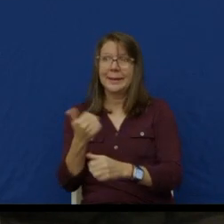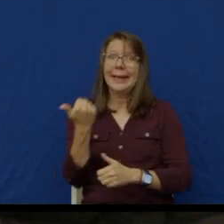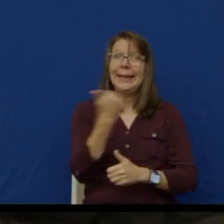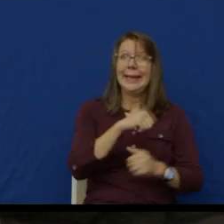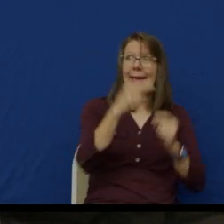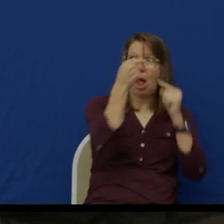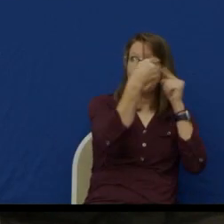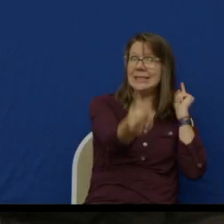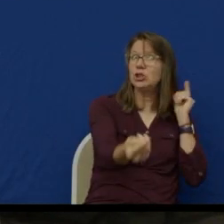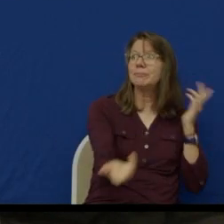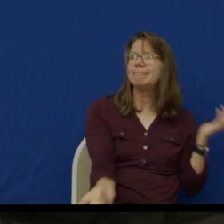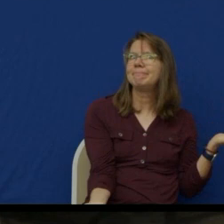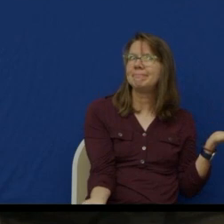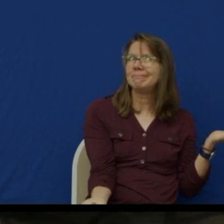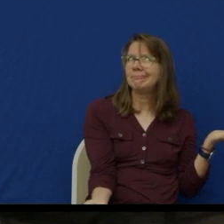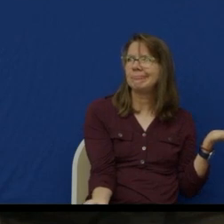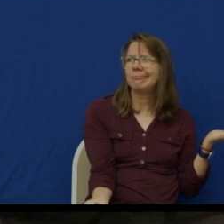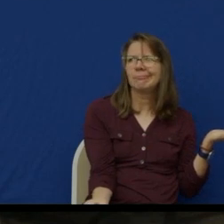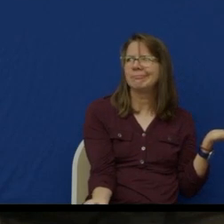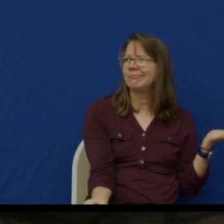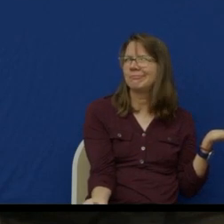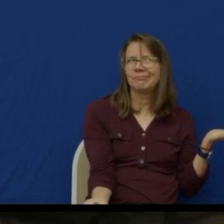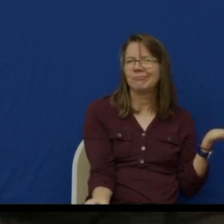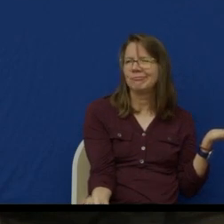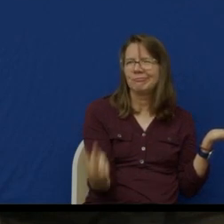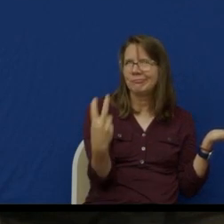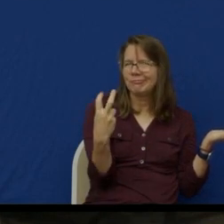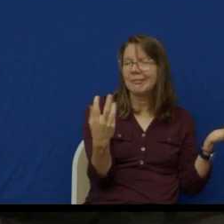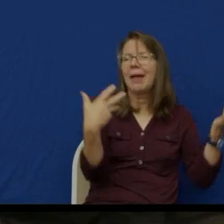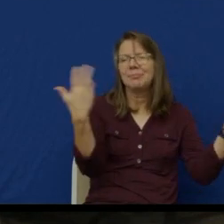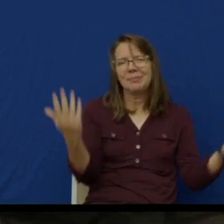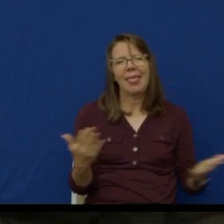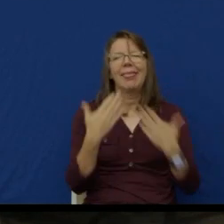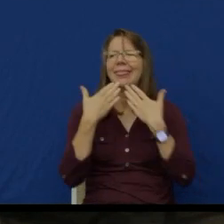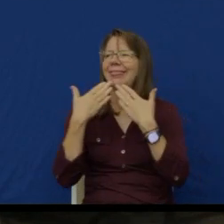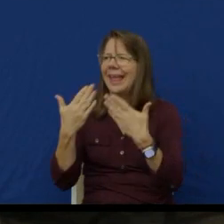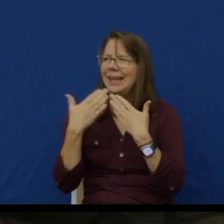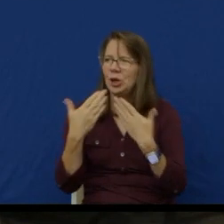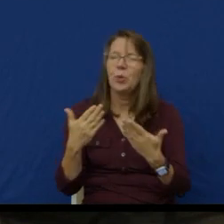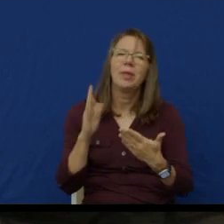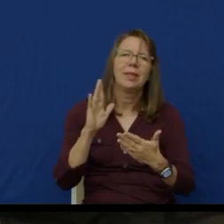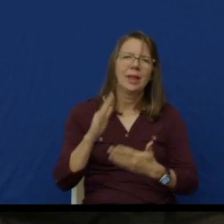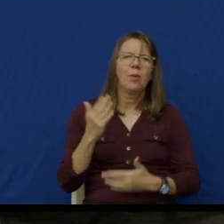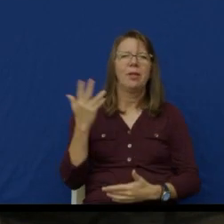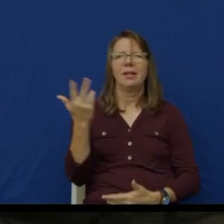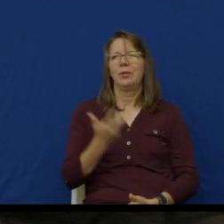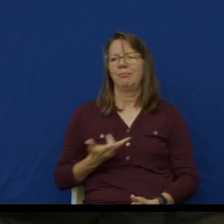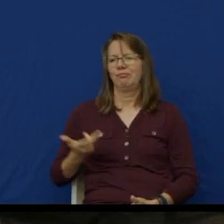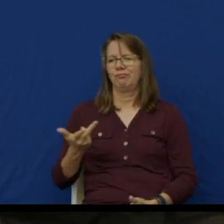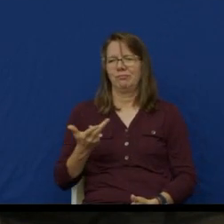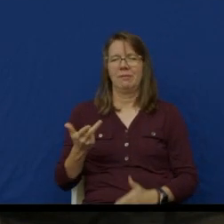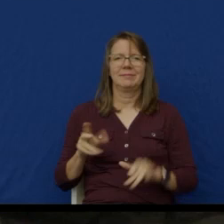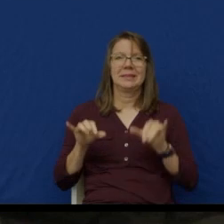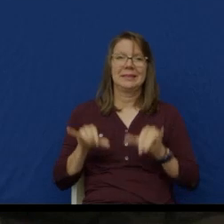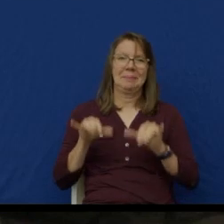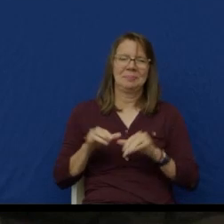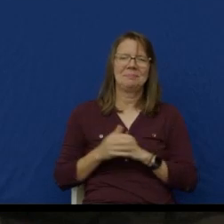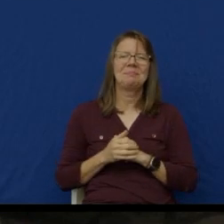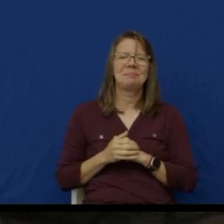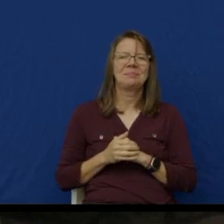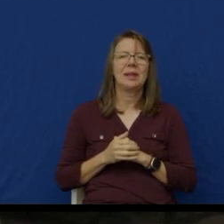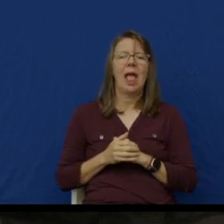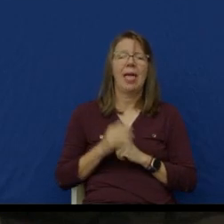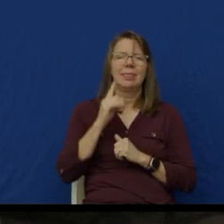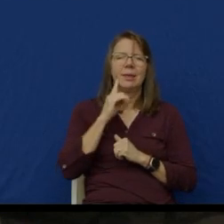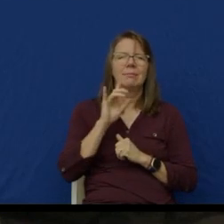opposition, please? No opposition. Thank you, guys. It is a service, and it is